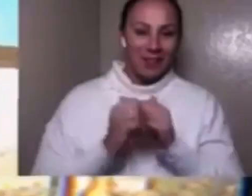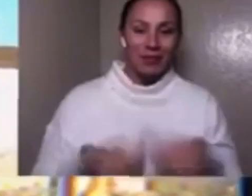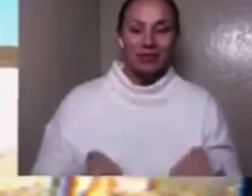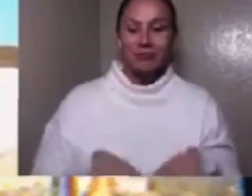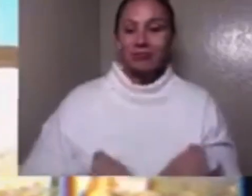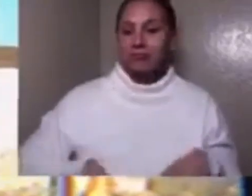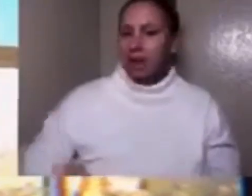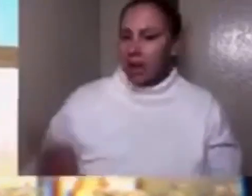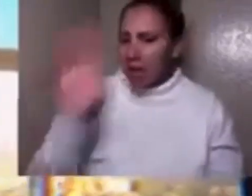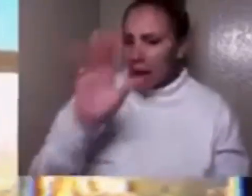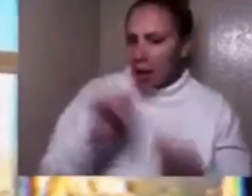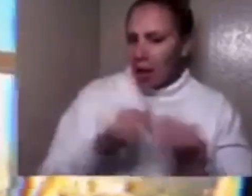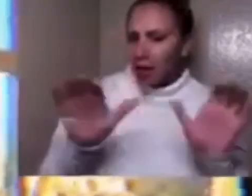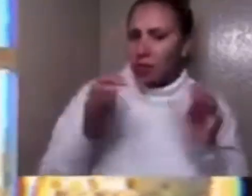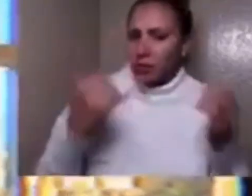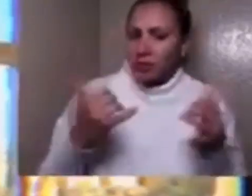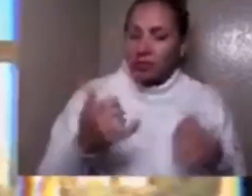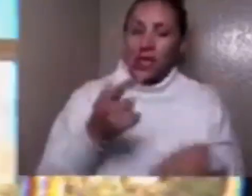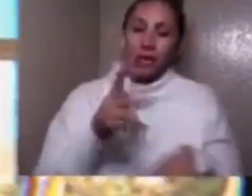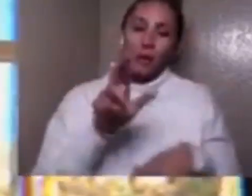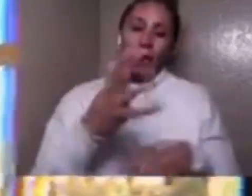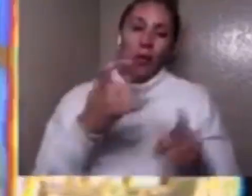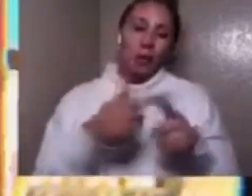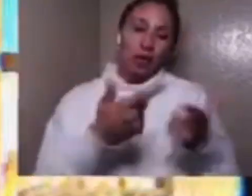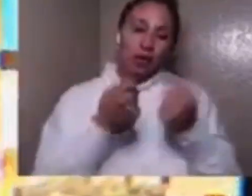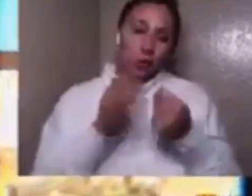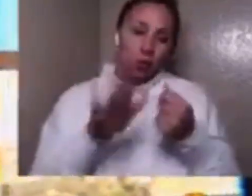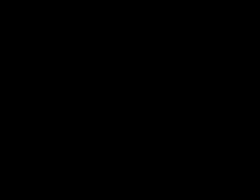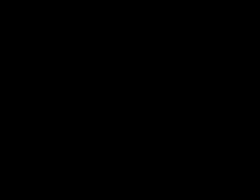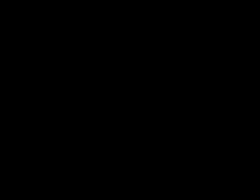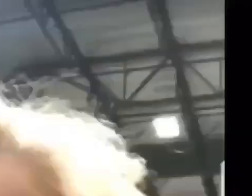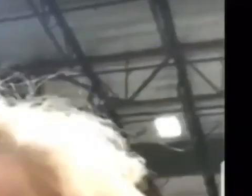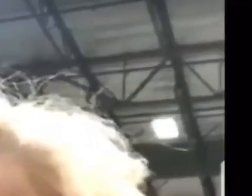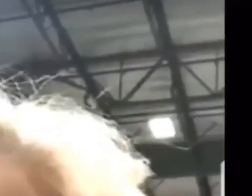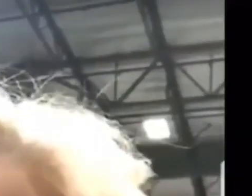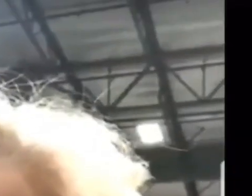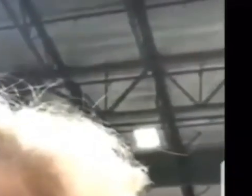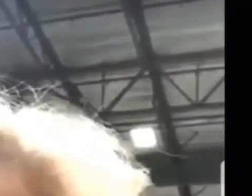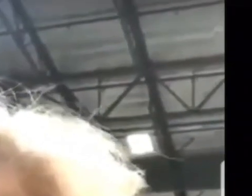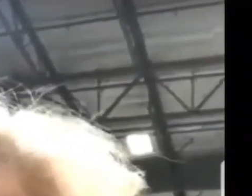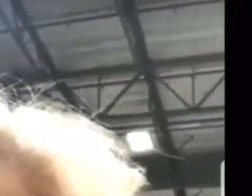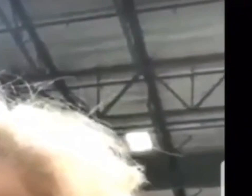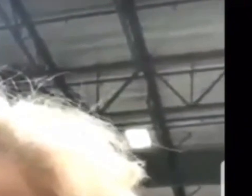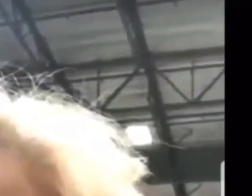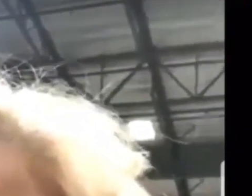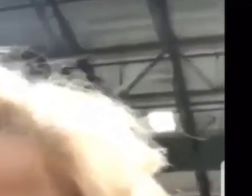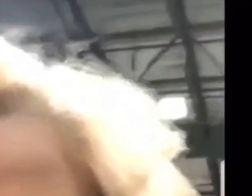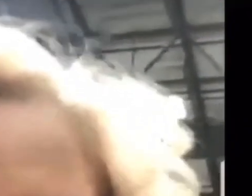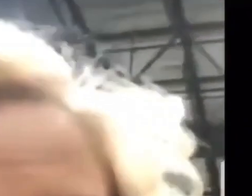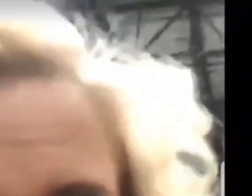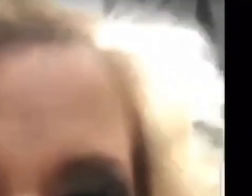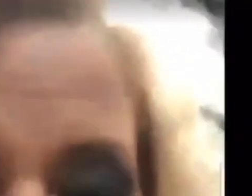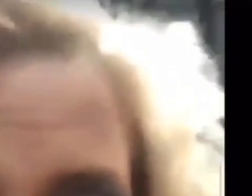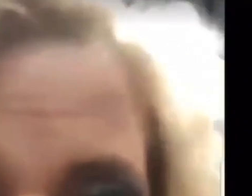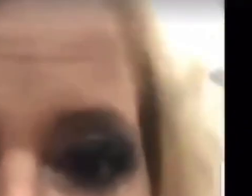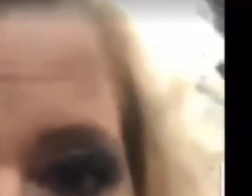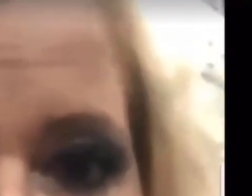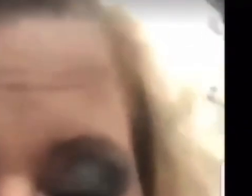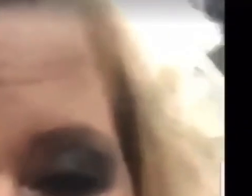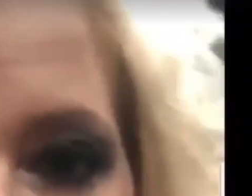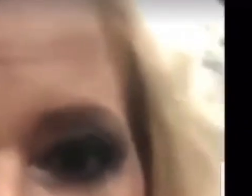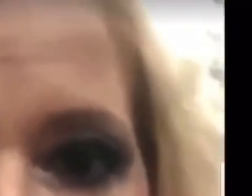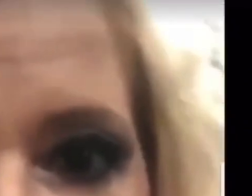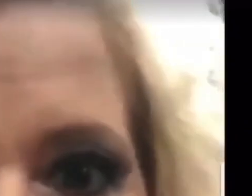Hello, how are you doing today? Have you ever wanted to pull your own order? Wouldn't it be fun if you guys came to shop? Sadly, some of those